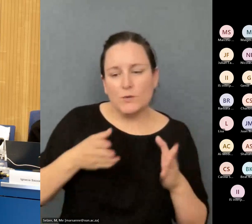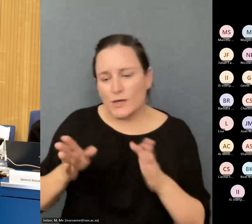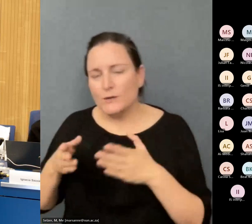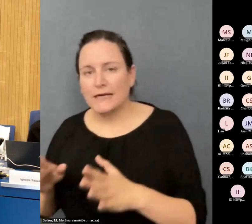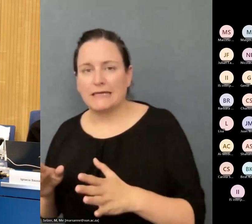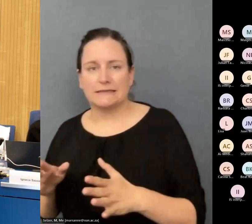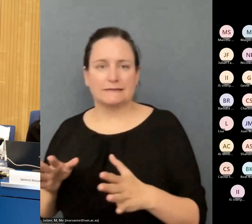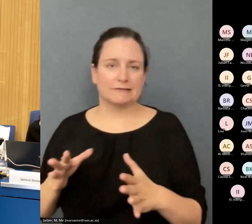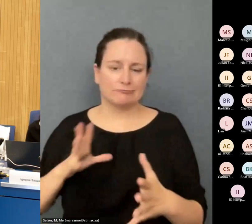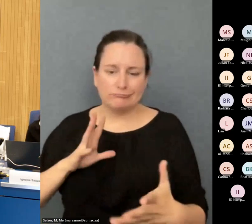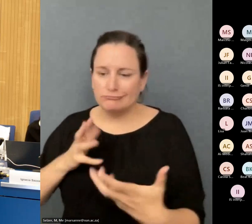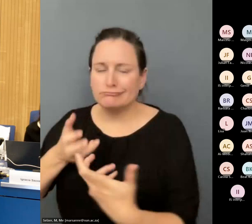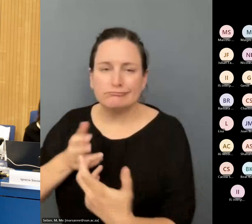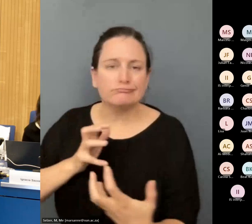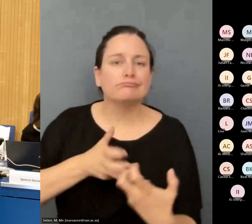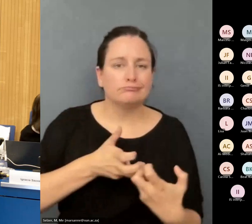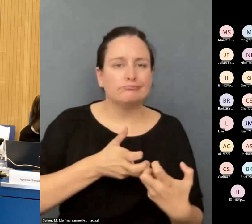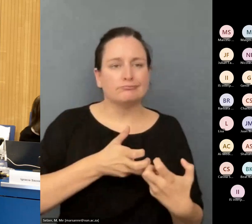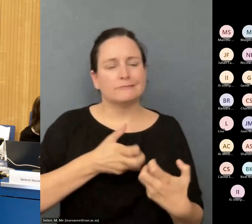Okay, go ahead. And then Jessie.